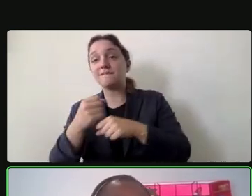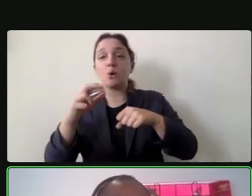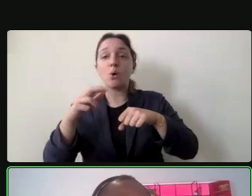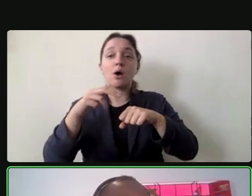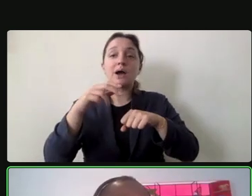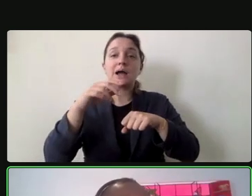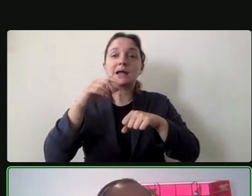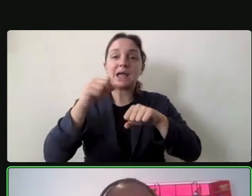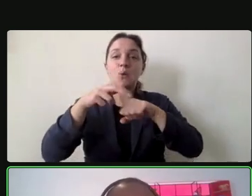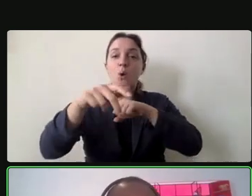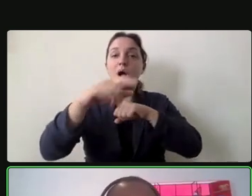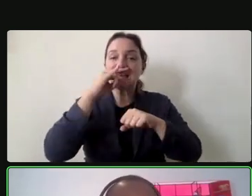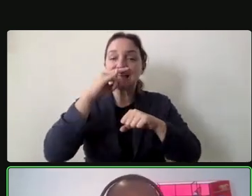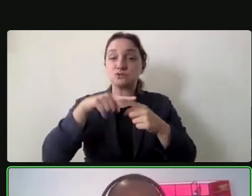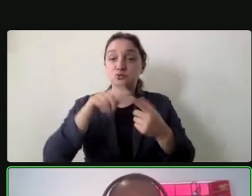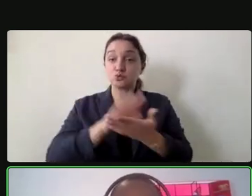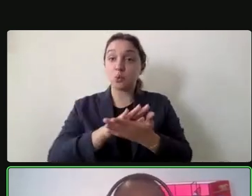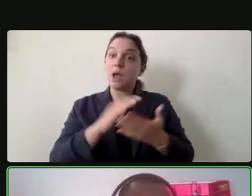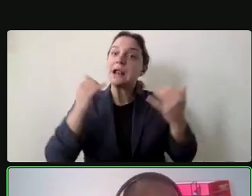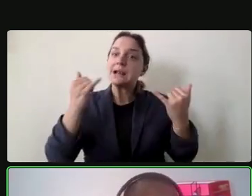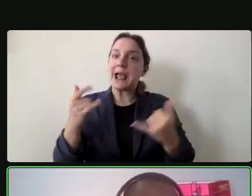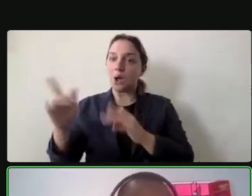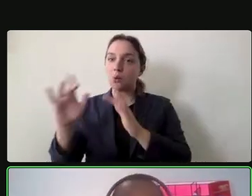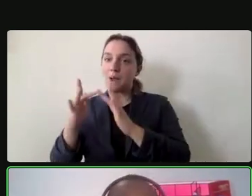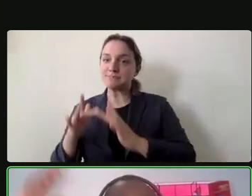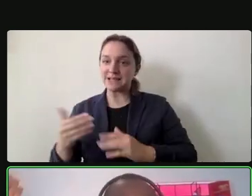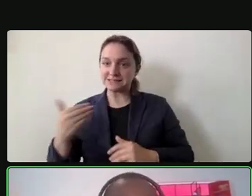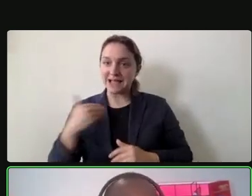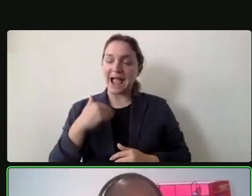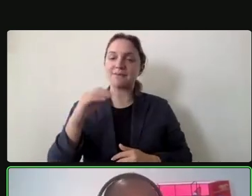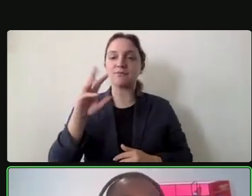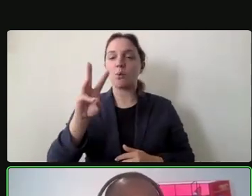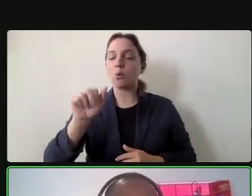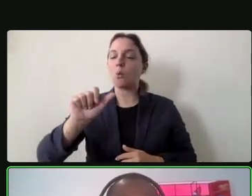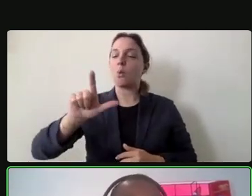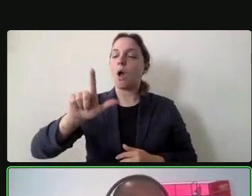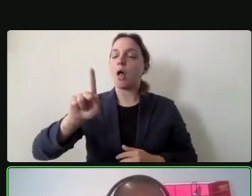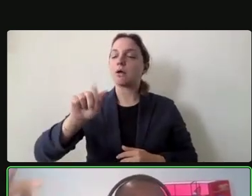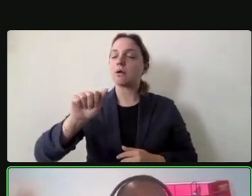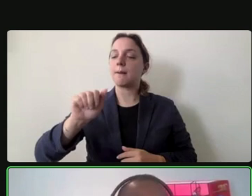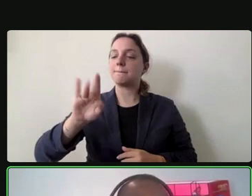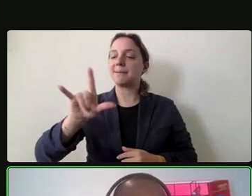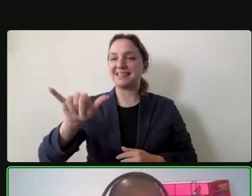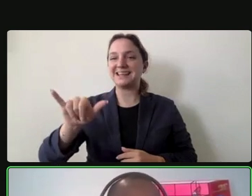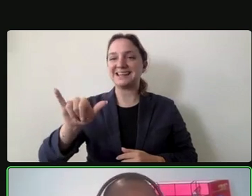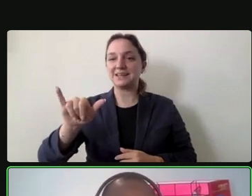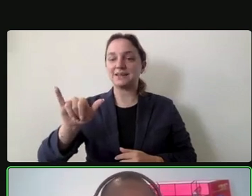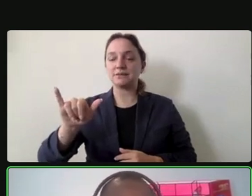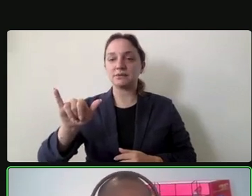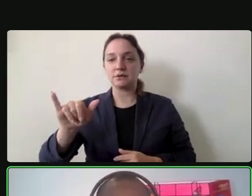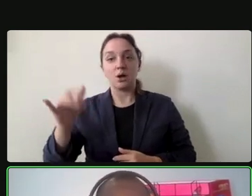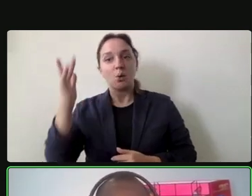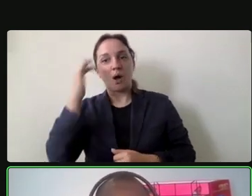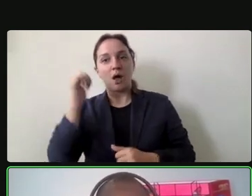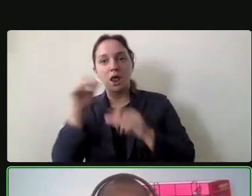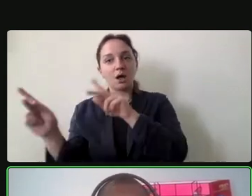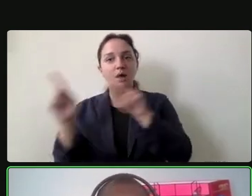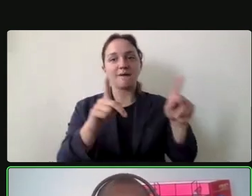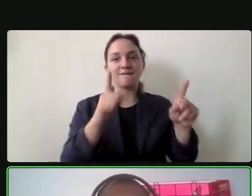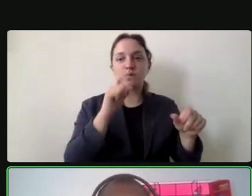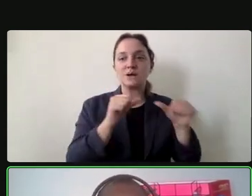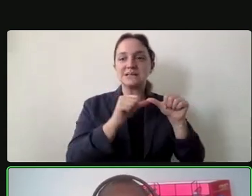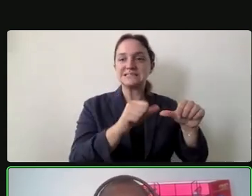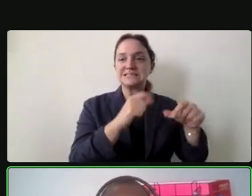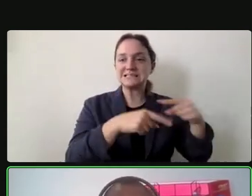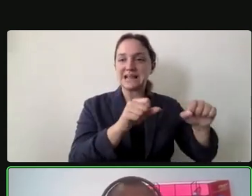kid to school. There's a walkability score that's been assigned to millions and millions of buildings across America. Well, we got to do the same thing for sustainability and decarbonization